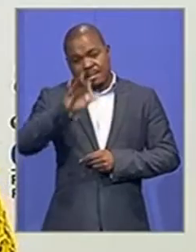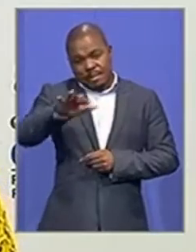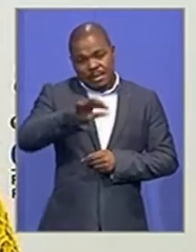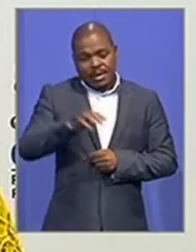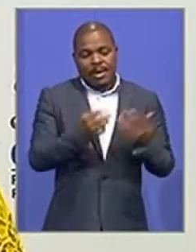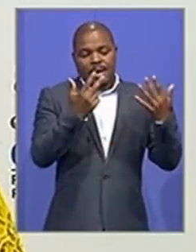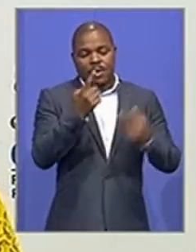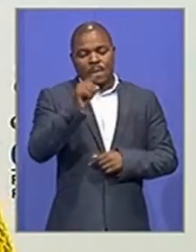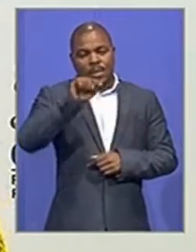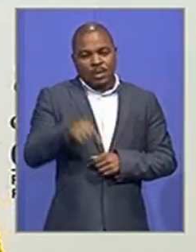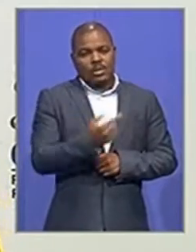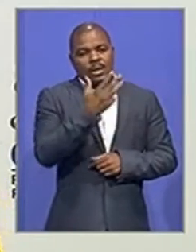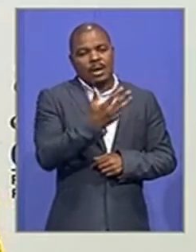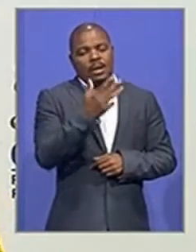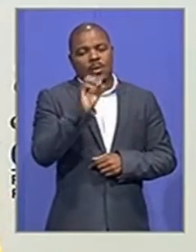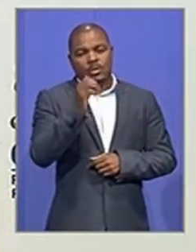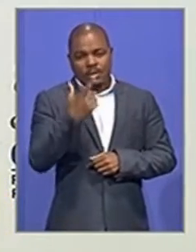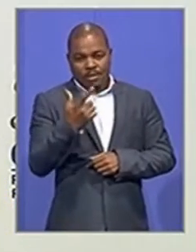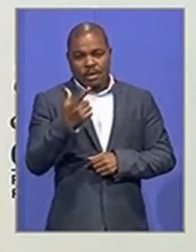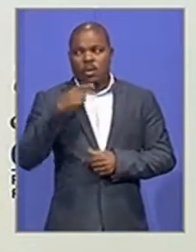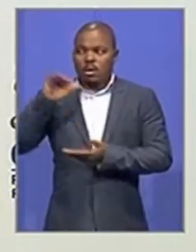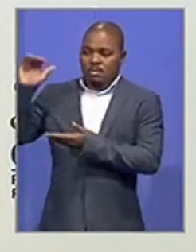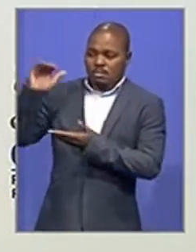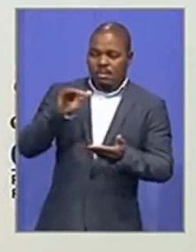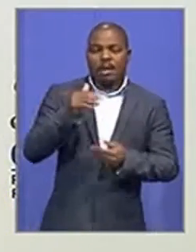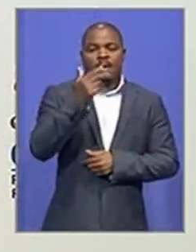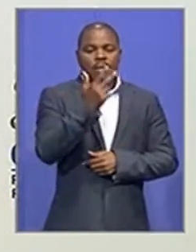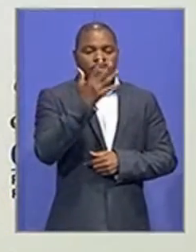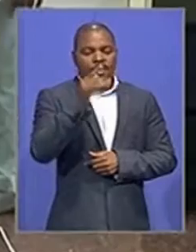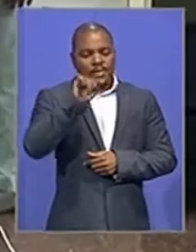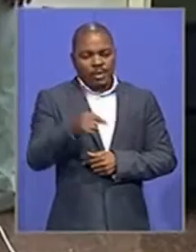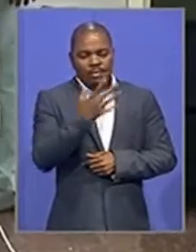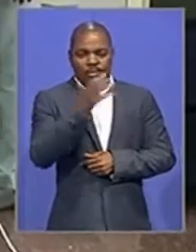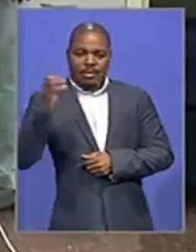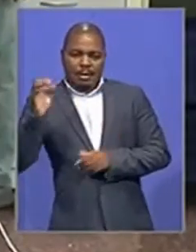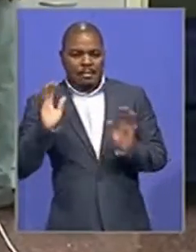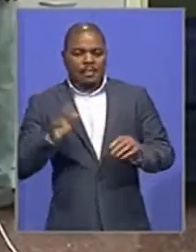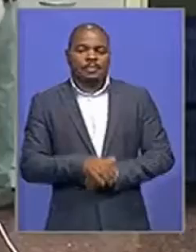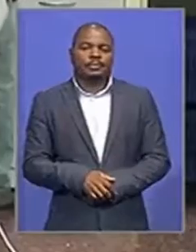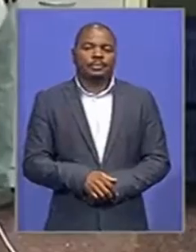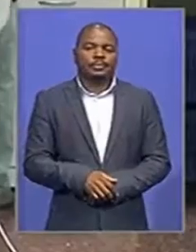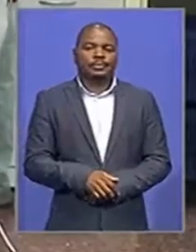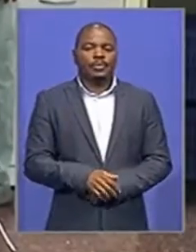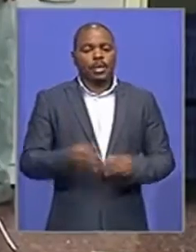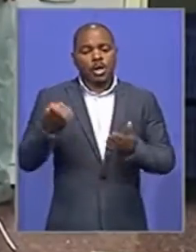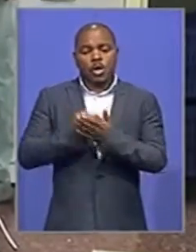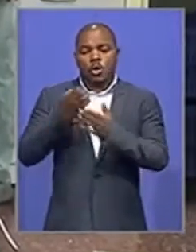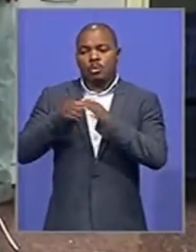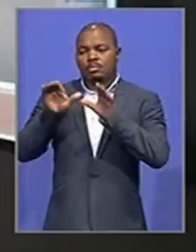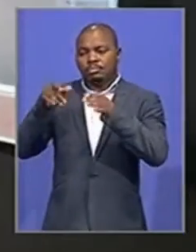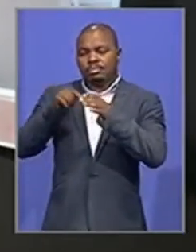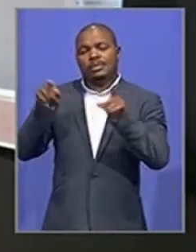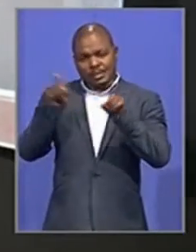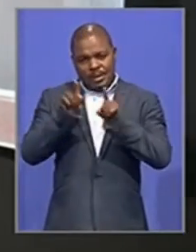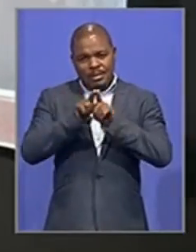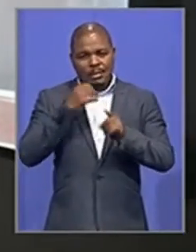it's 81,107, and we are going to receive 85,500. Ka fa go jelengwe ba merero ya tsa ikonomi le bona ba lebile